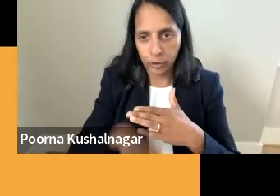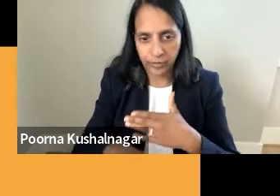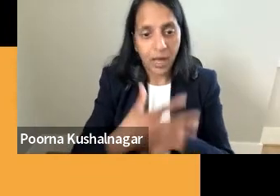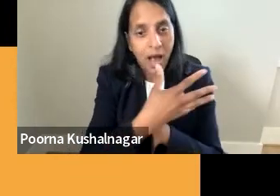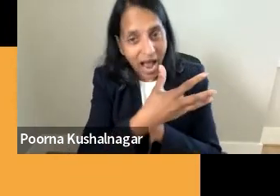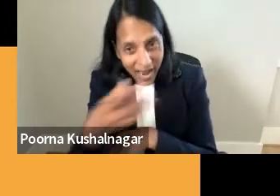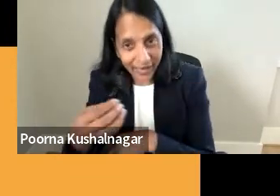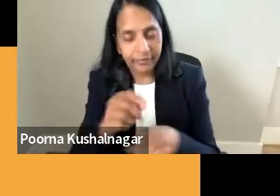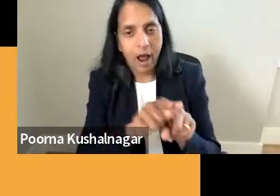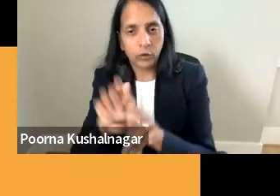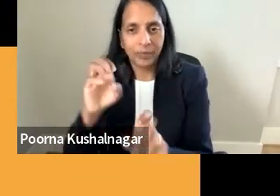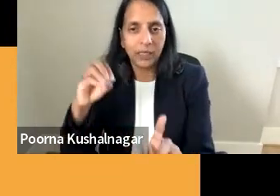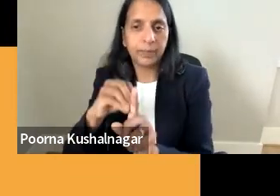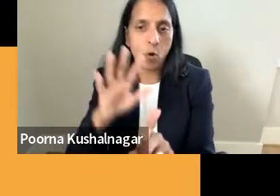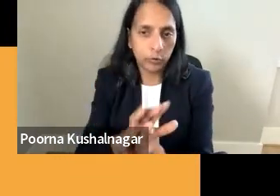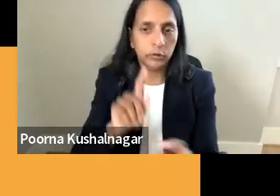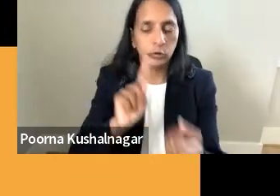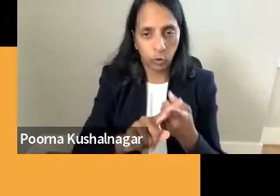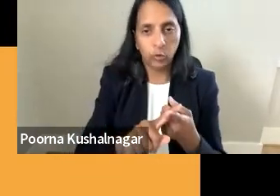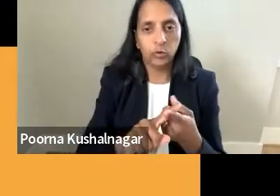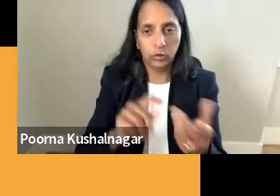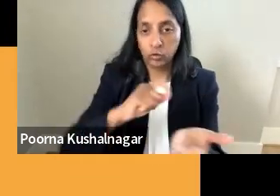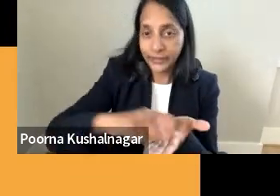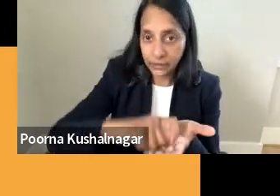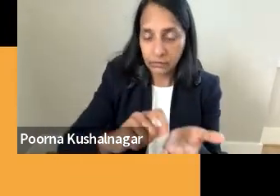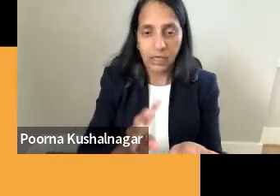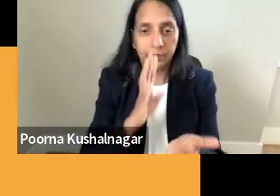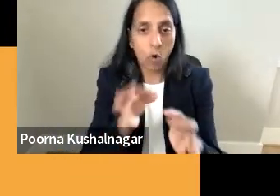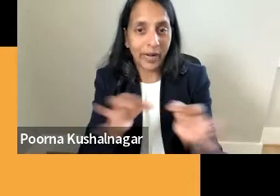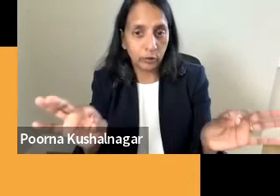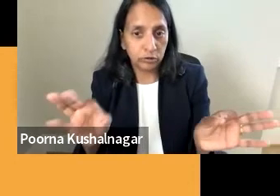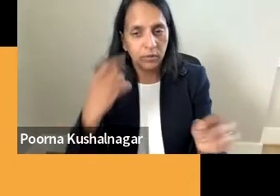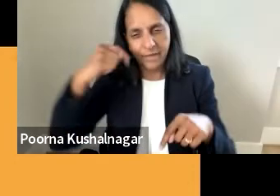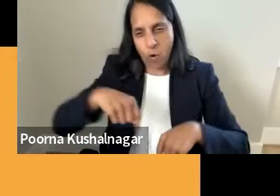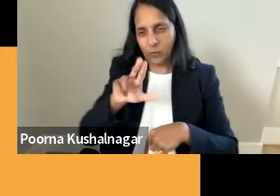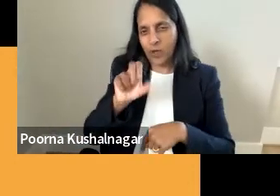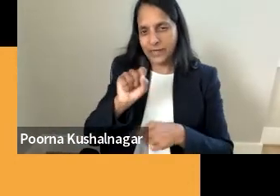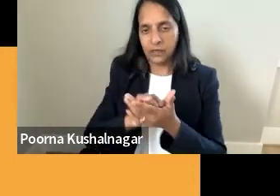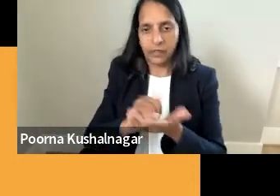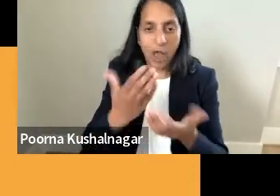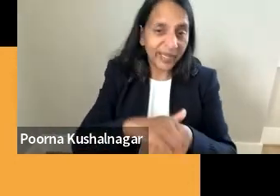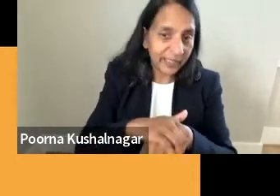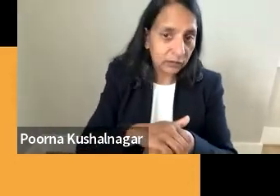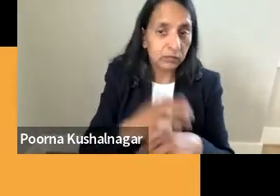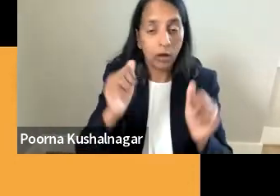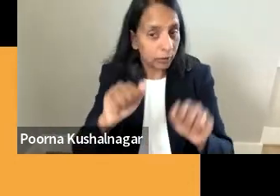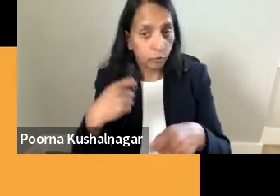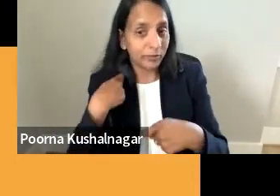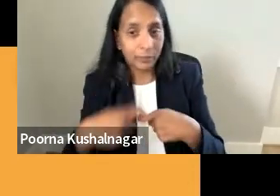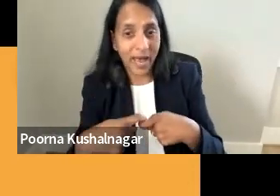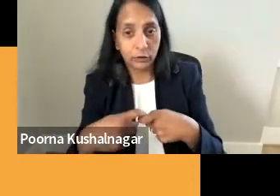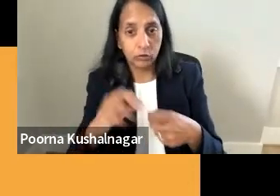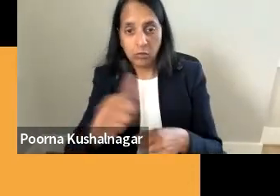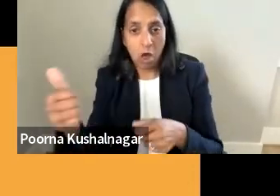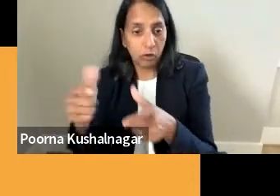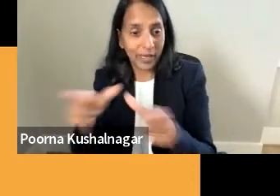language, for example, immediately after birth. They also need to be exposed to a written and spoken language. And so for the US, that could